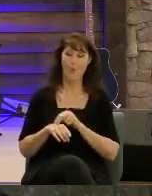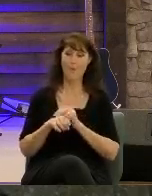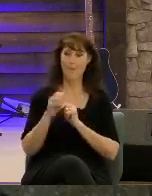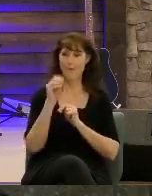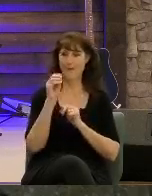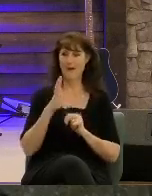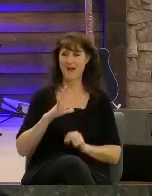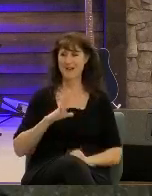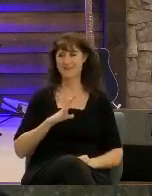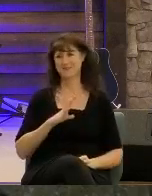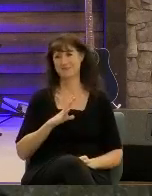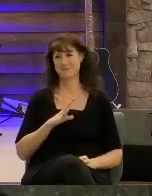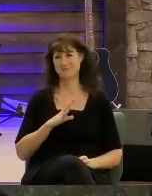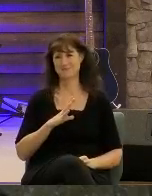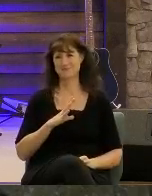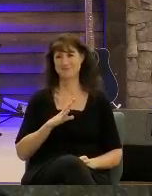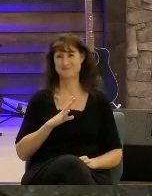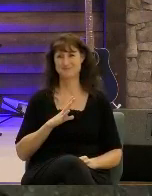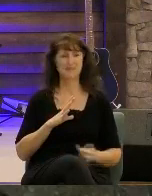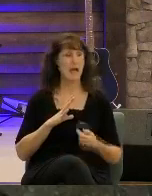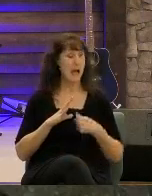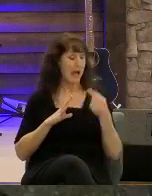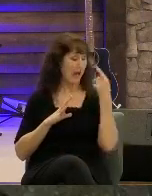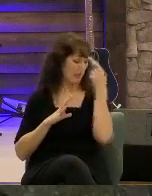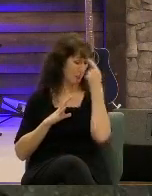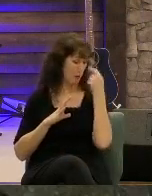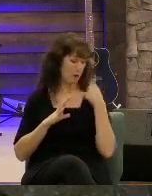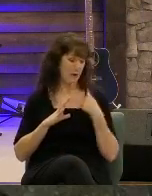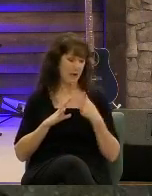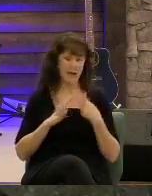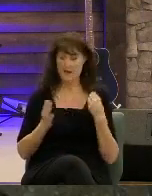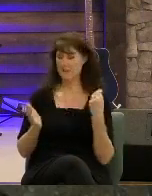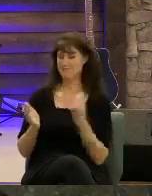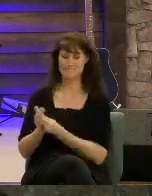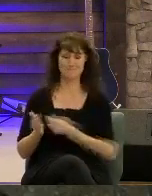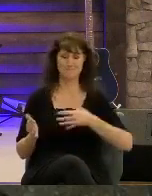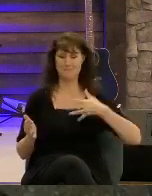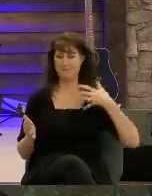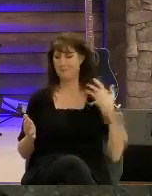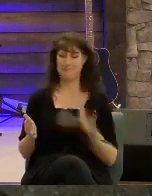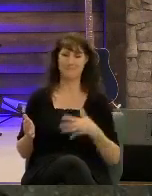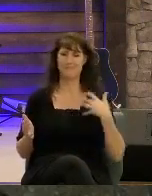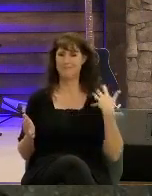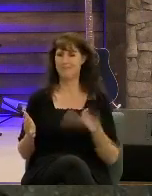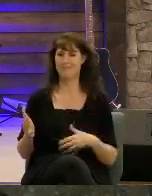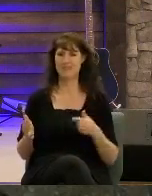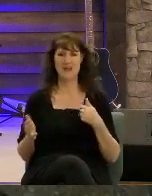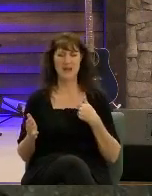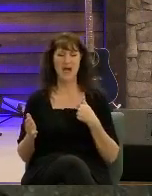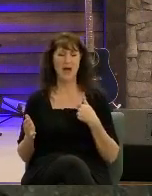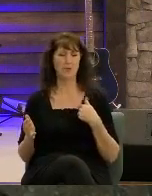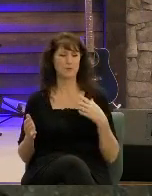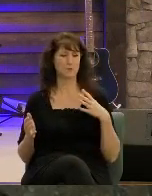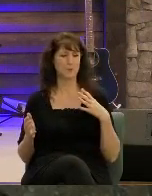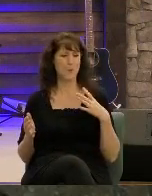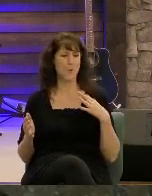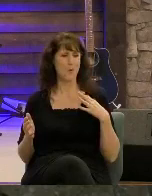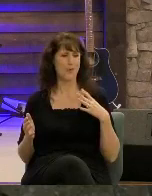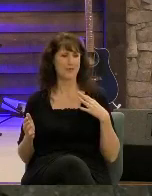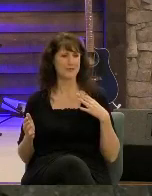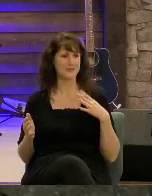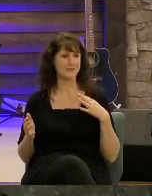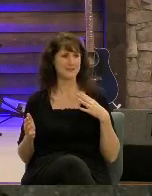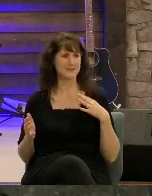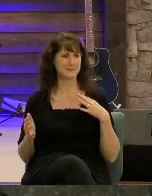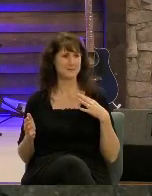Right? I thought I had it all to be a millionaire, right? And I was all this. What does Paul say? All that